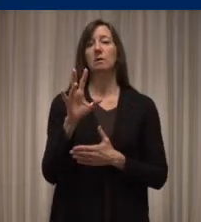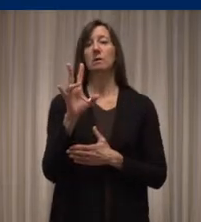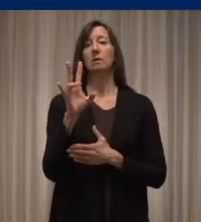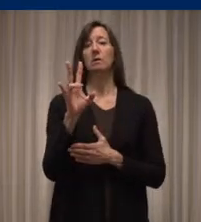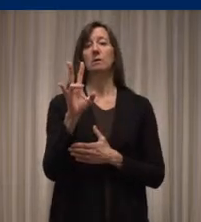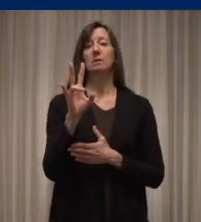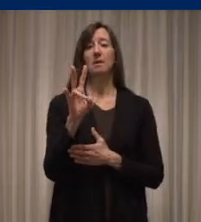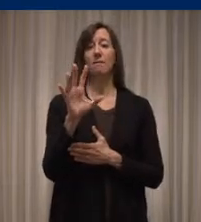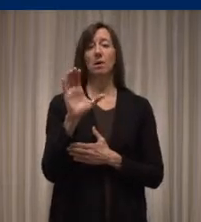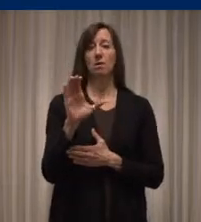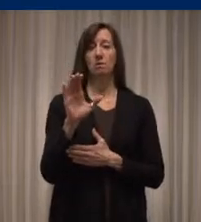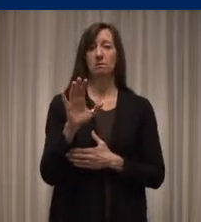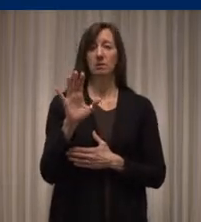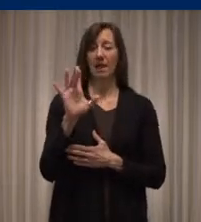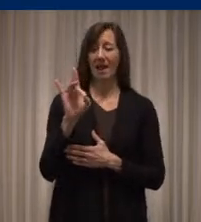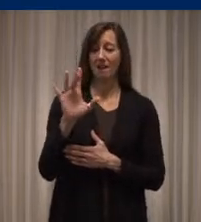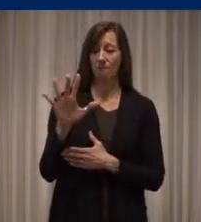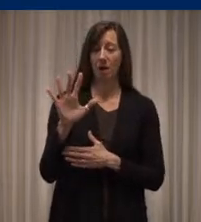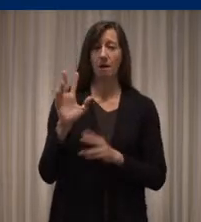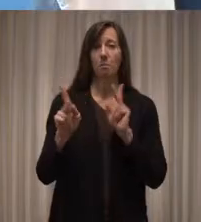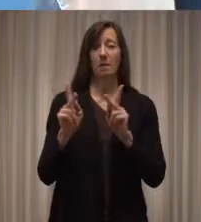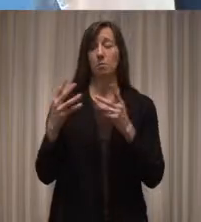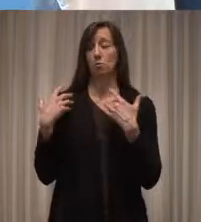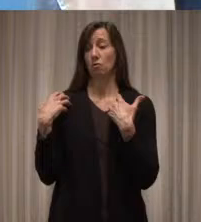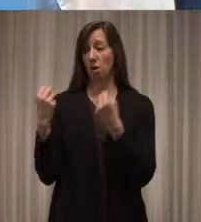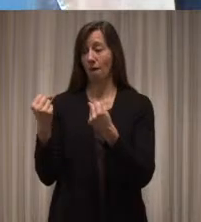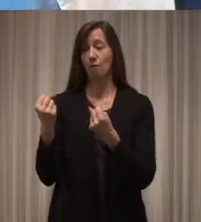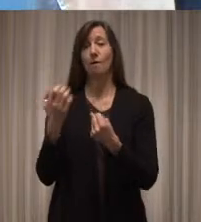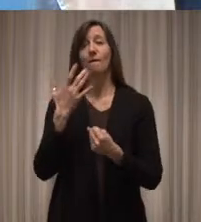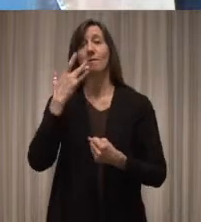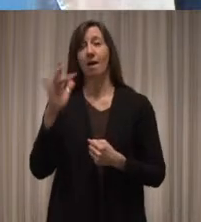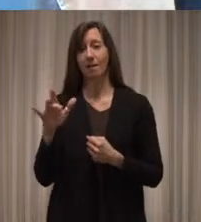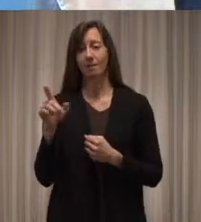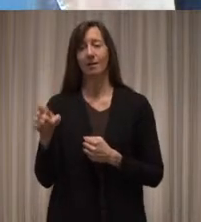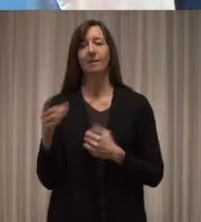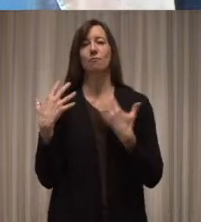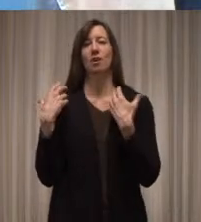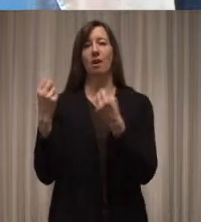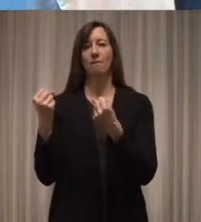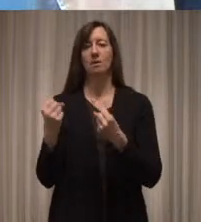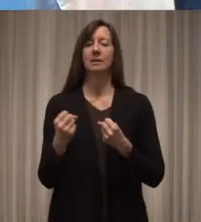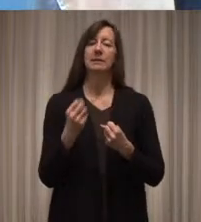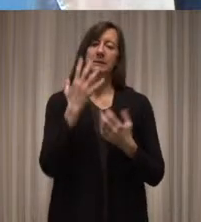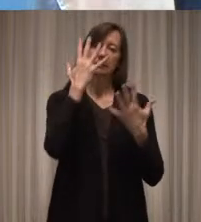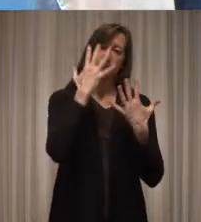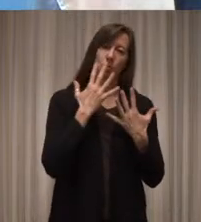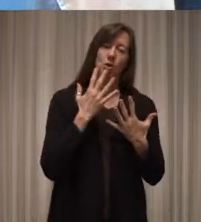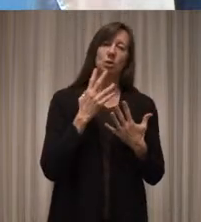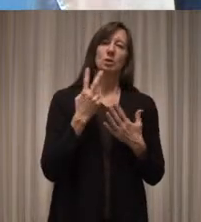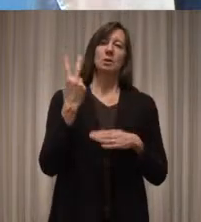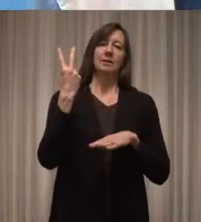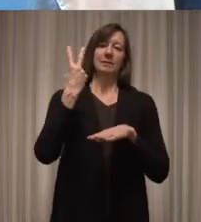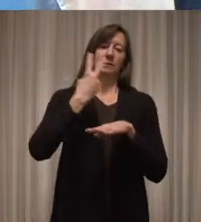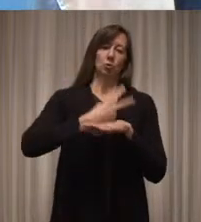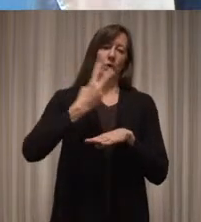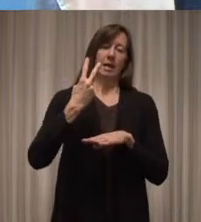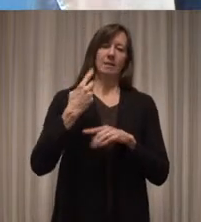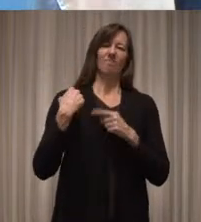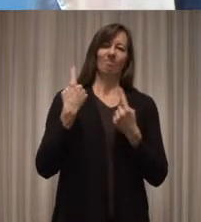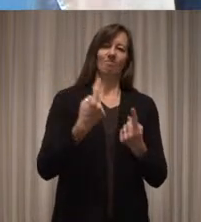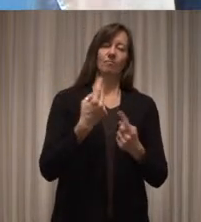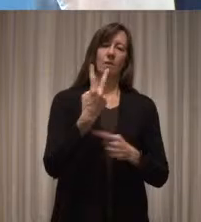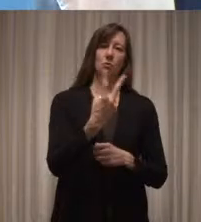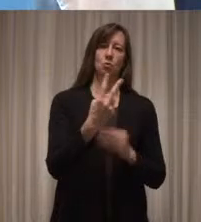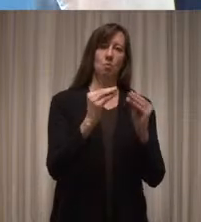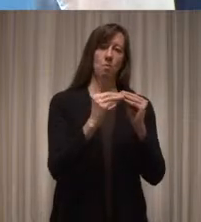7,584 recover, thankfully, and unfortunately, an additional 2 fatalities in the last 2 days since my previous